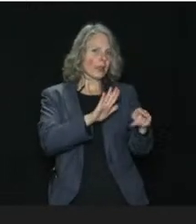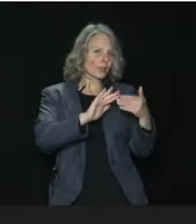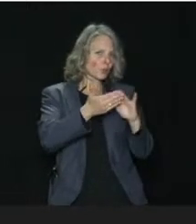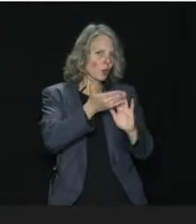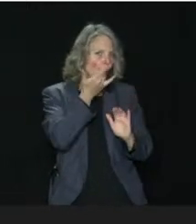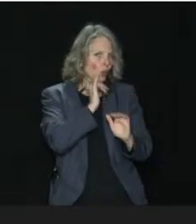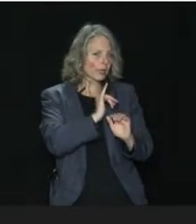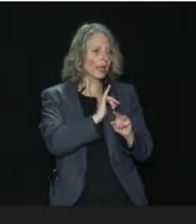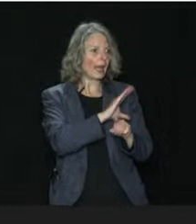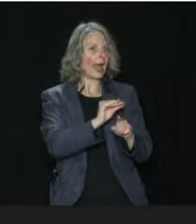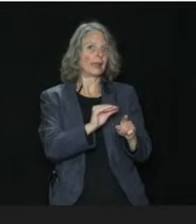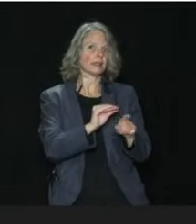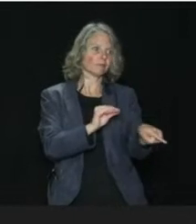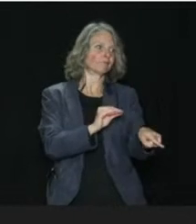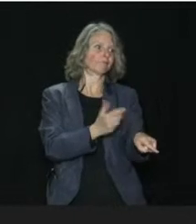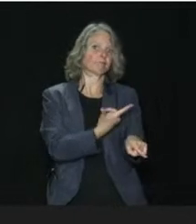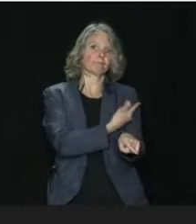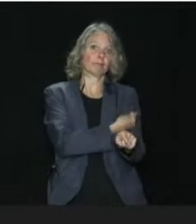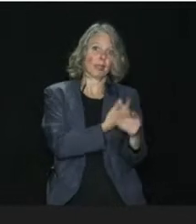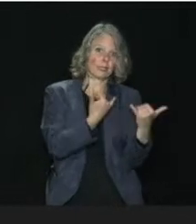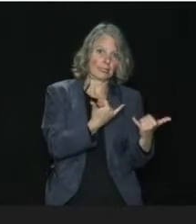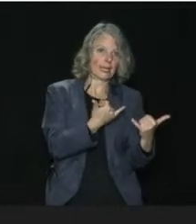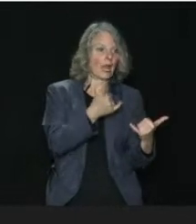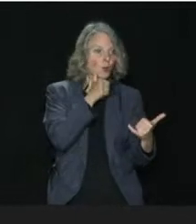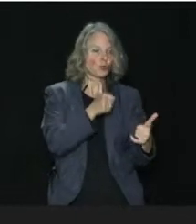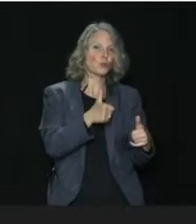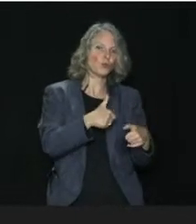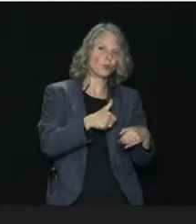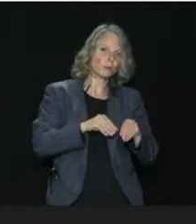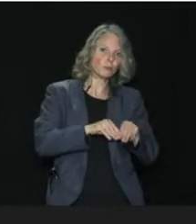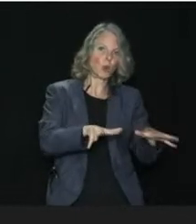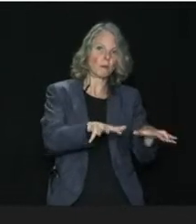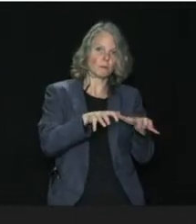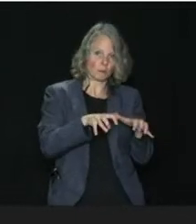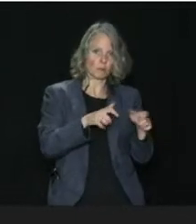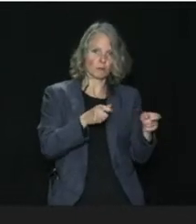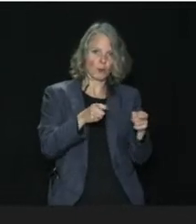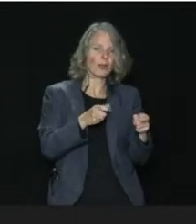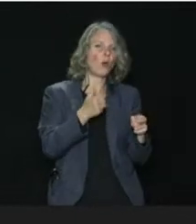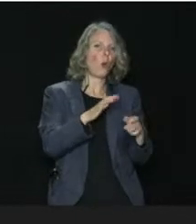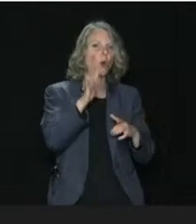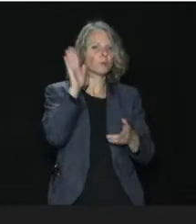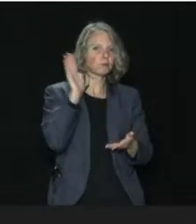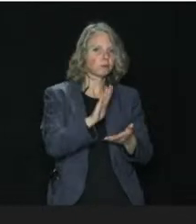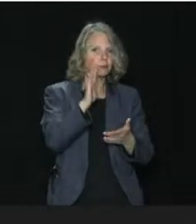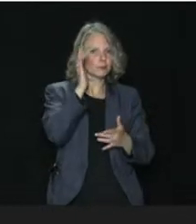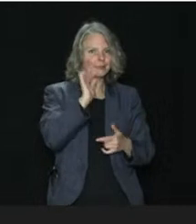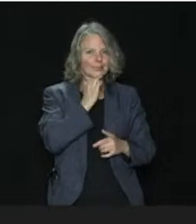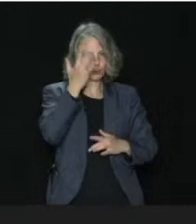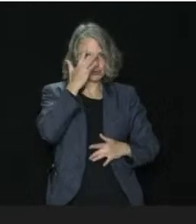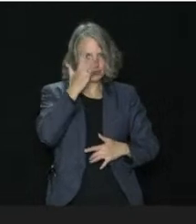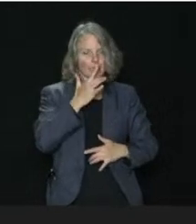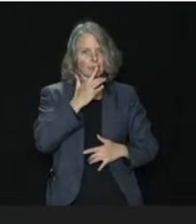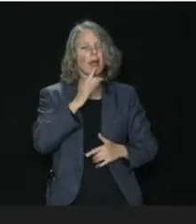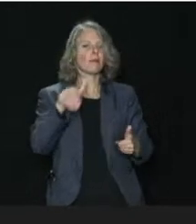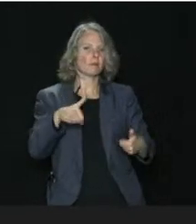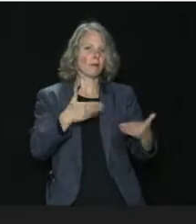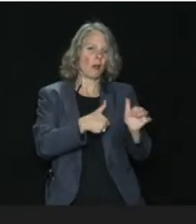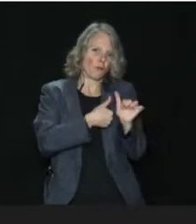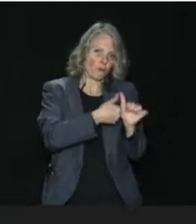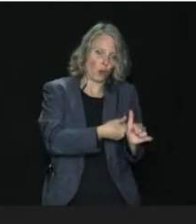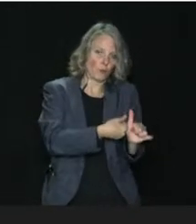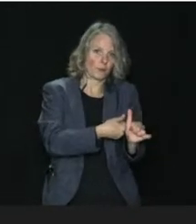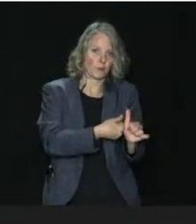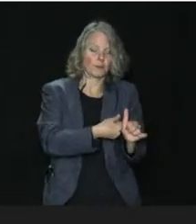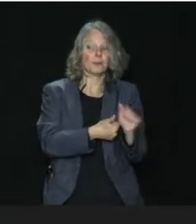in preventing serious COVID-19 disease for various age groups. Provinces and territories are planning to add this